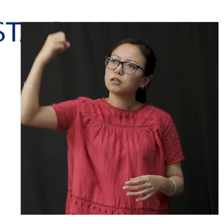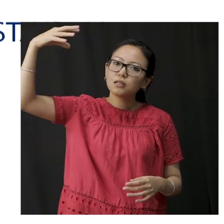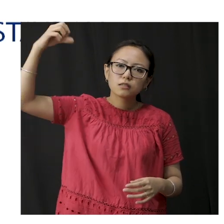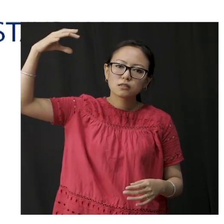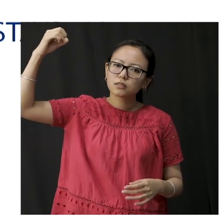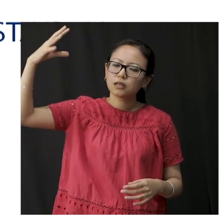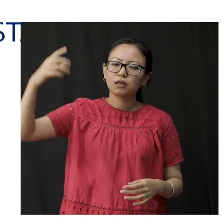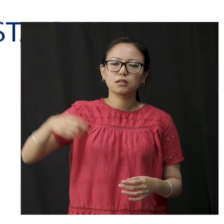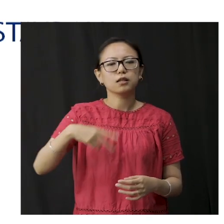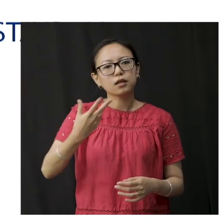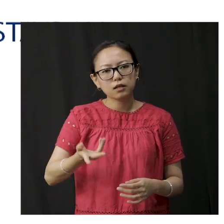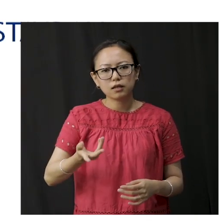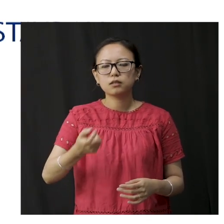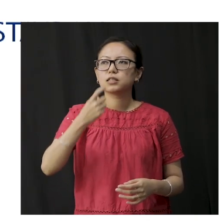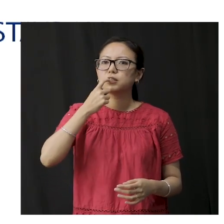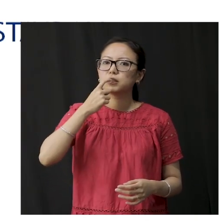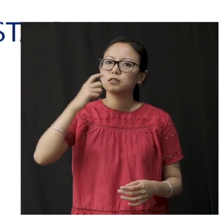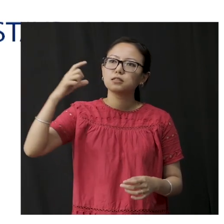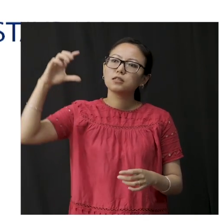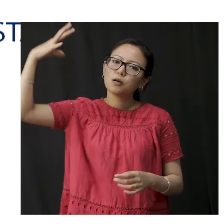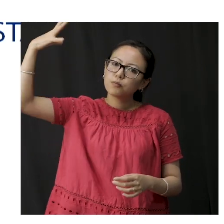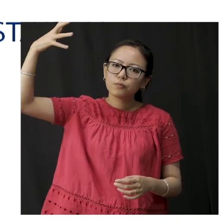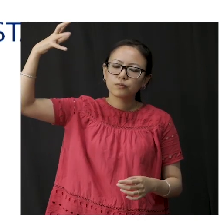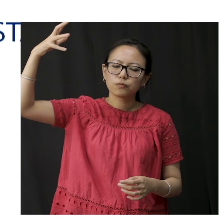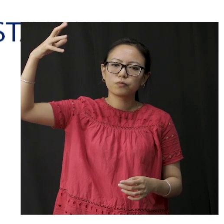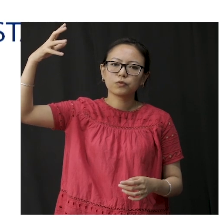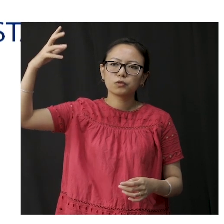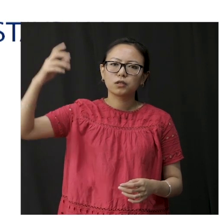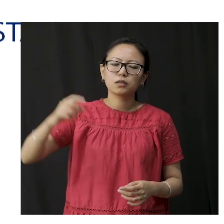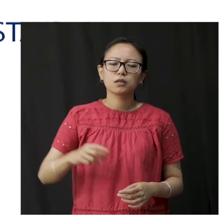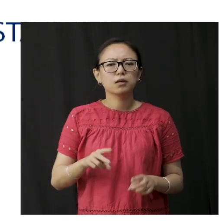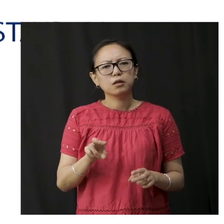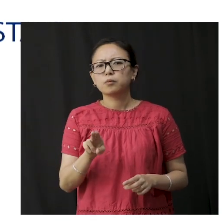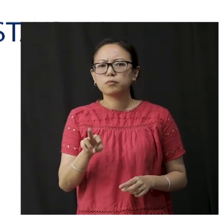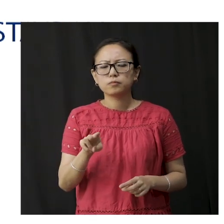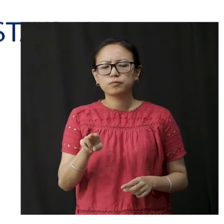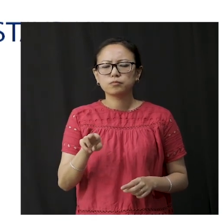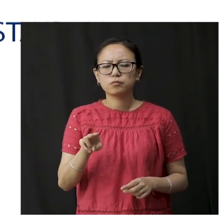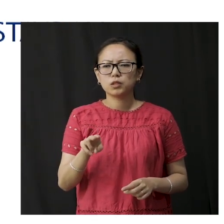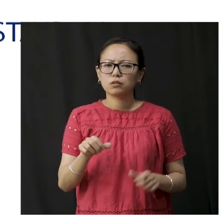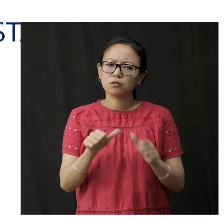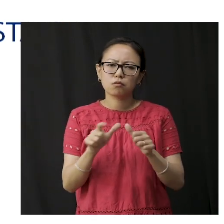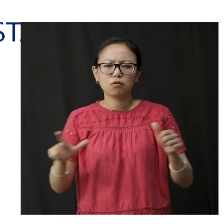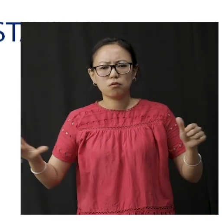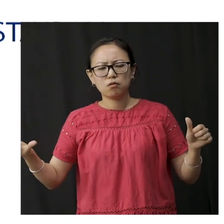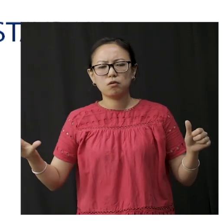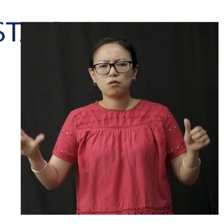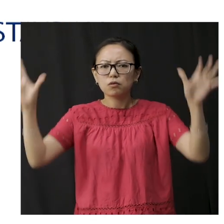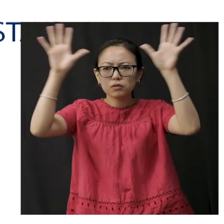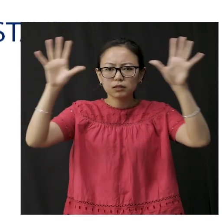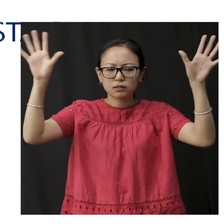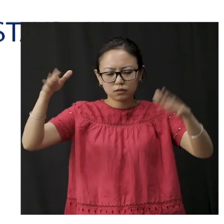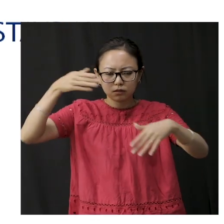we are all existing under the sky, under one roof, okay? So that is why